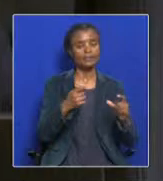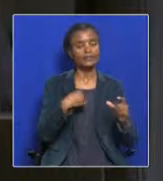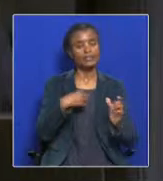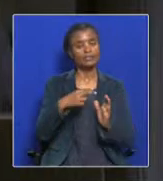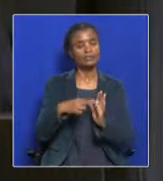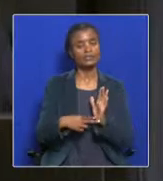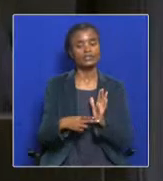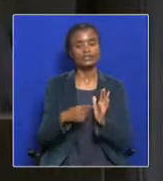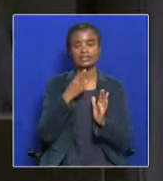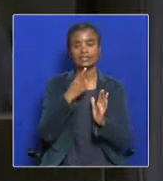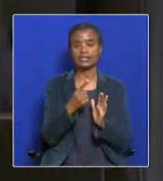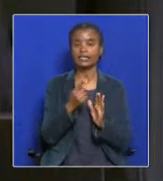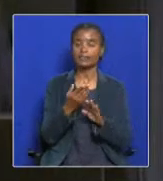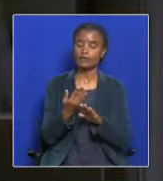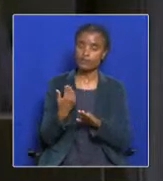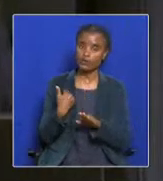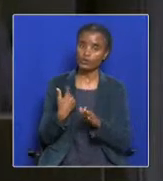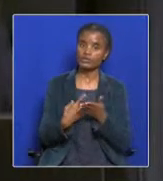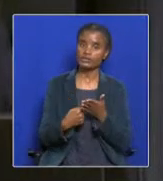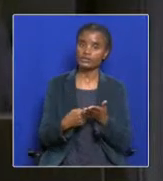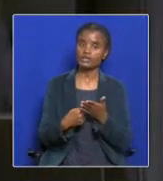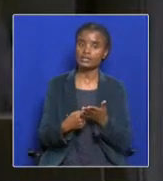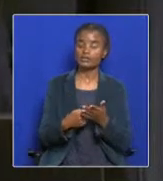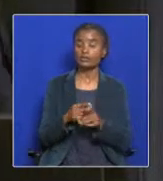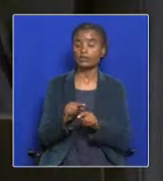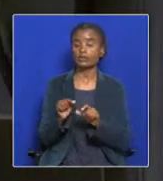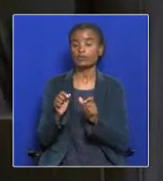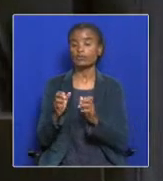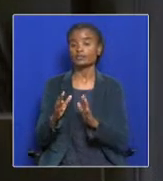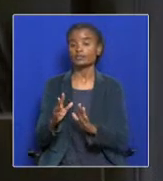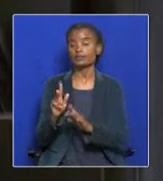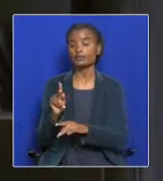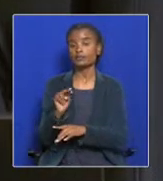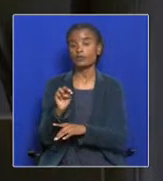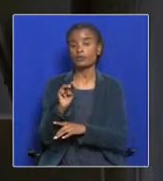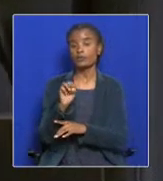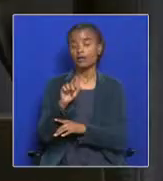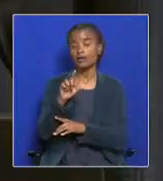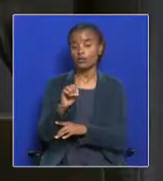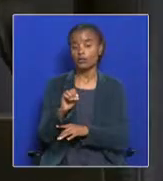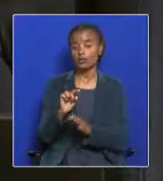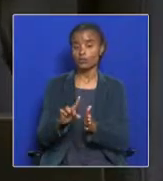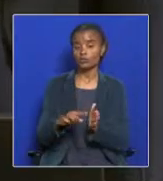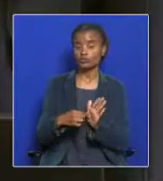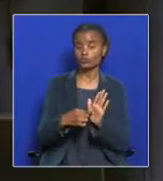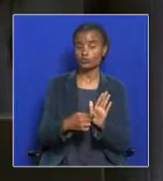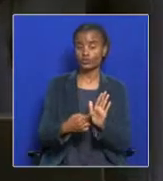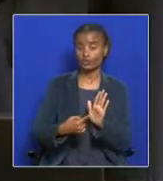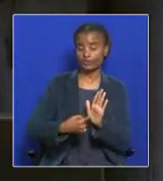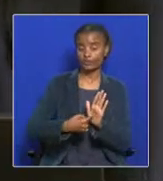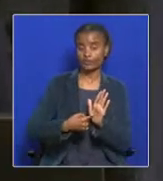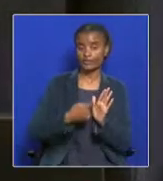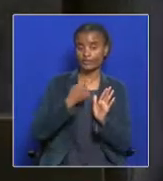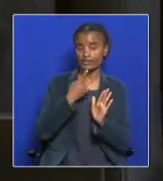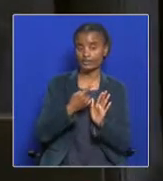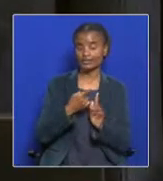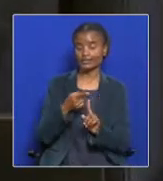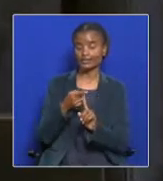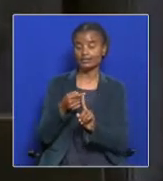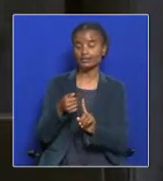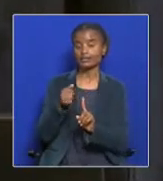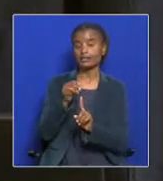discussion. Commissioner Khumalo refers to it to point out that Warrant Officer Setsedi does speak to